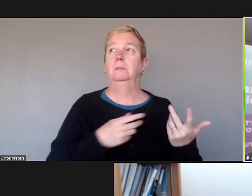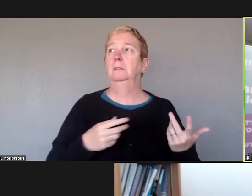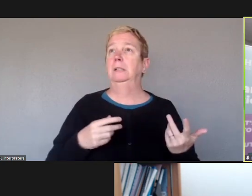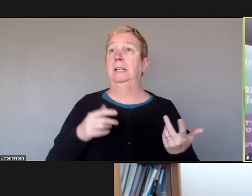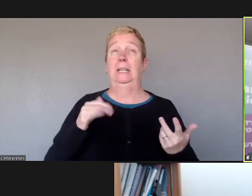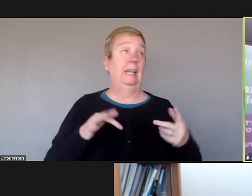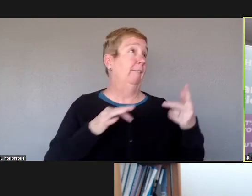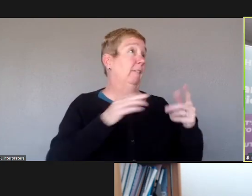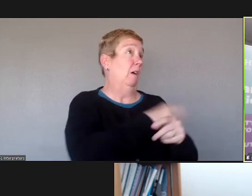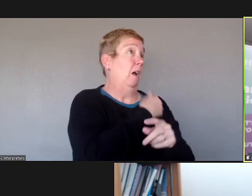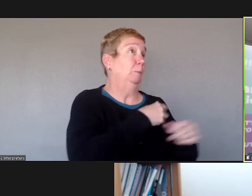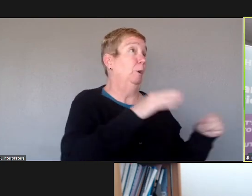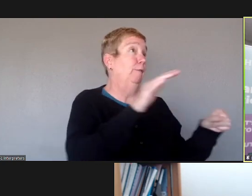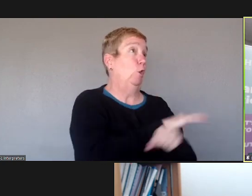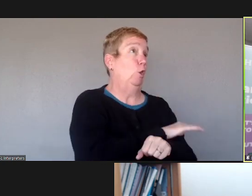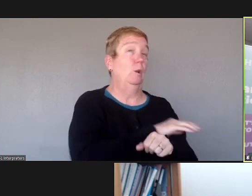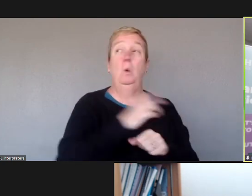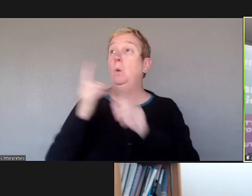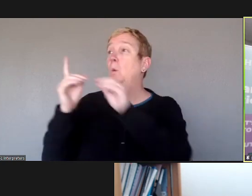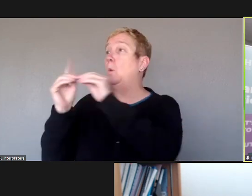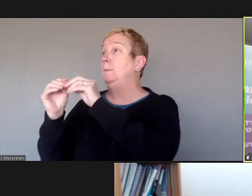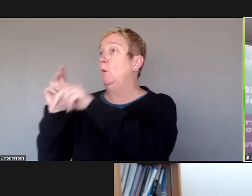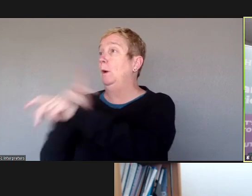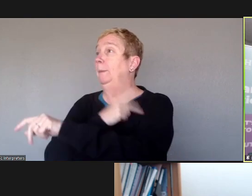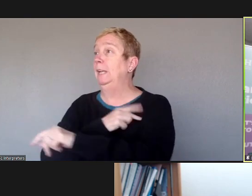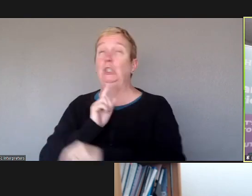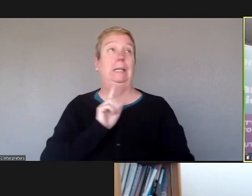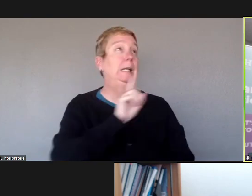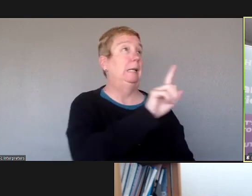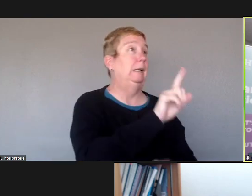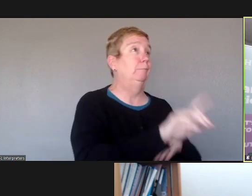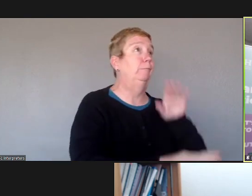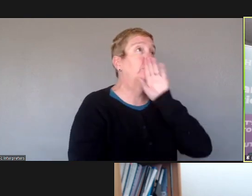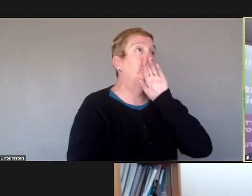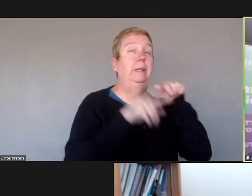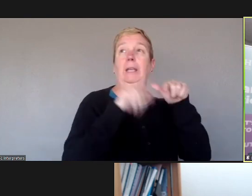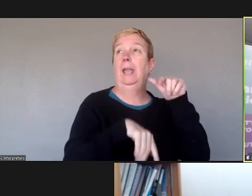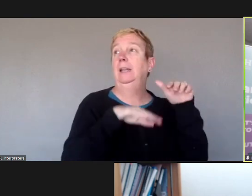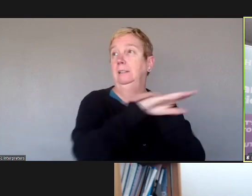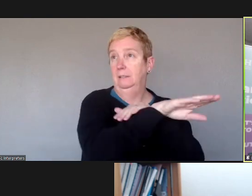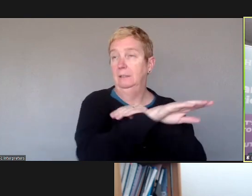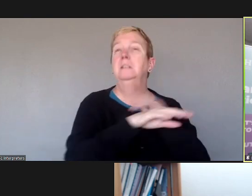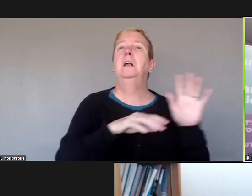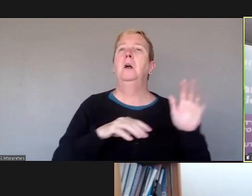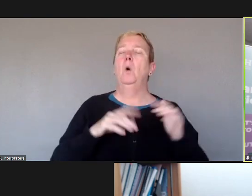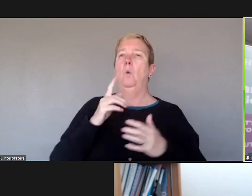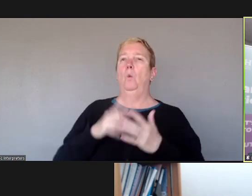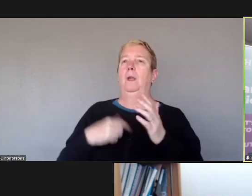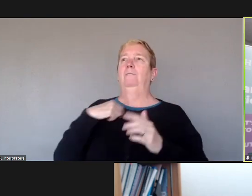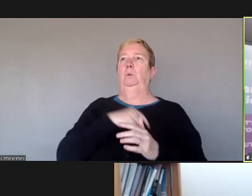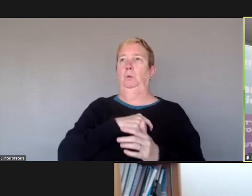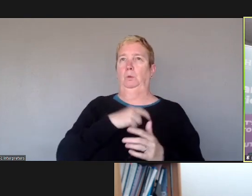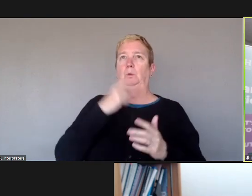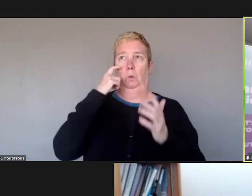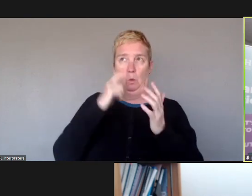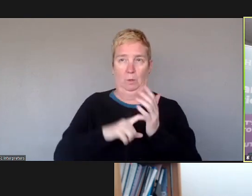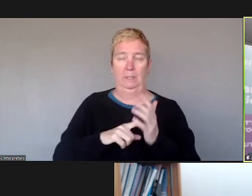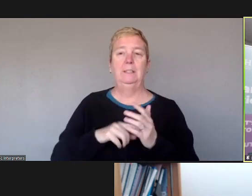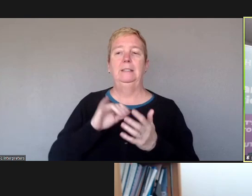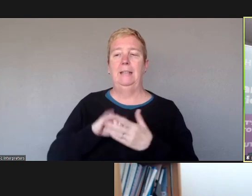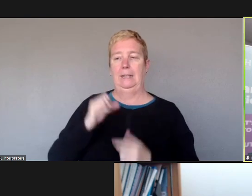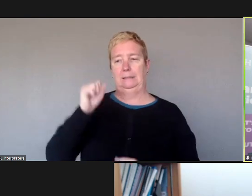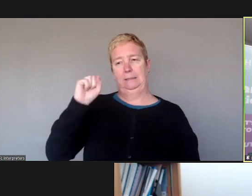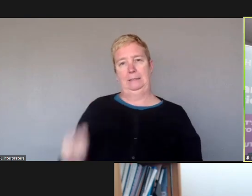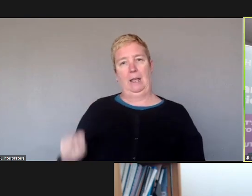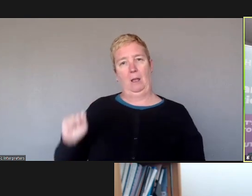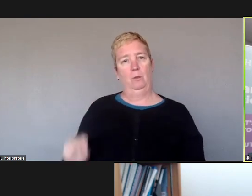no room. And I think we're starting to see a little softening with available beds in the south of the